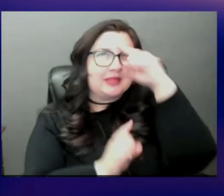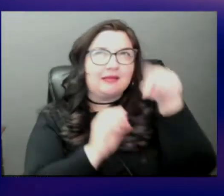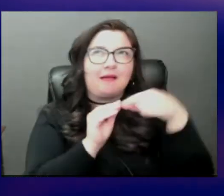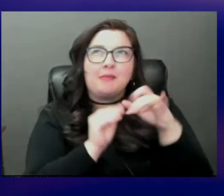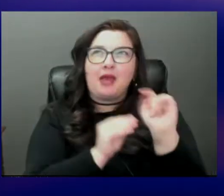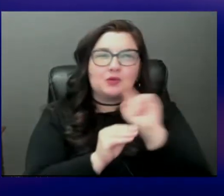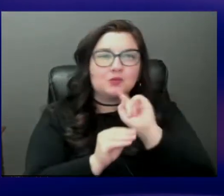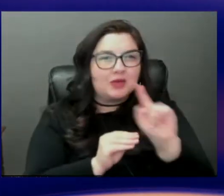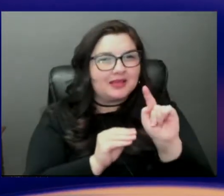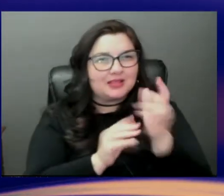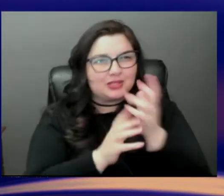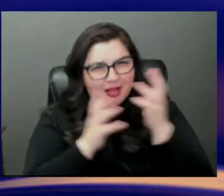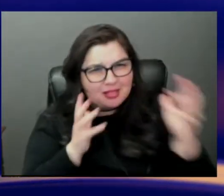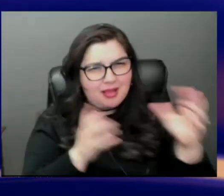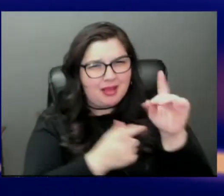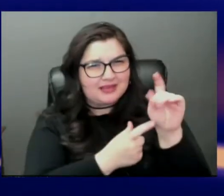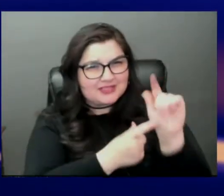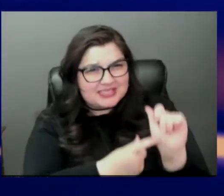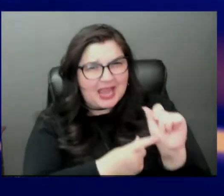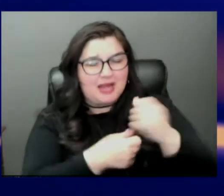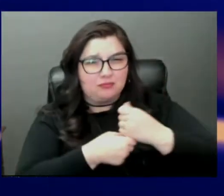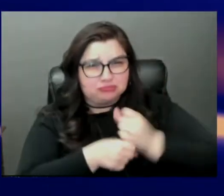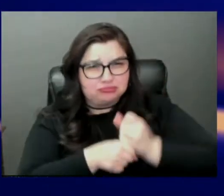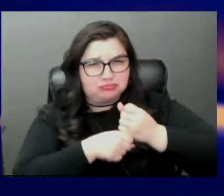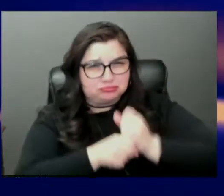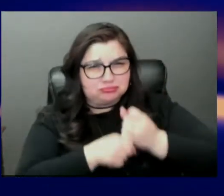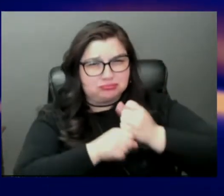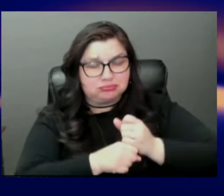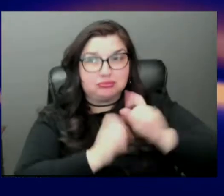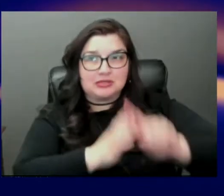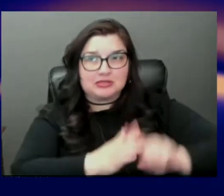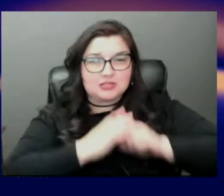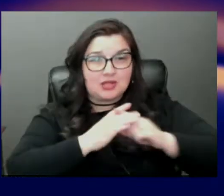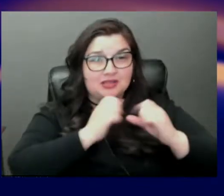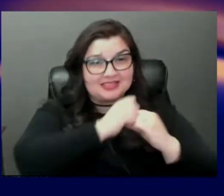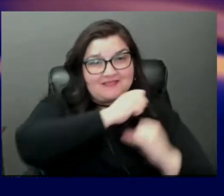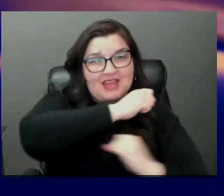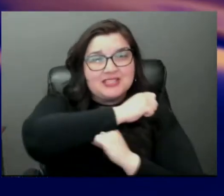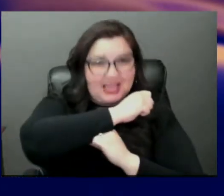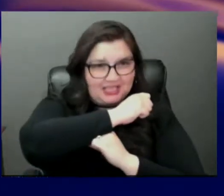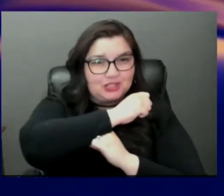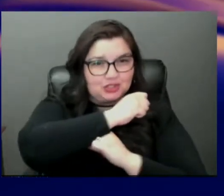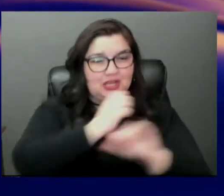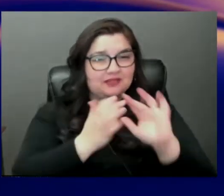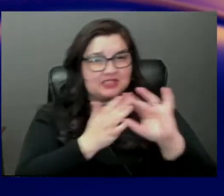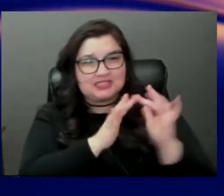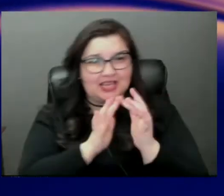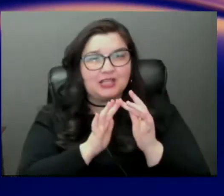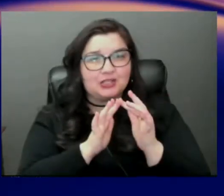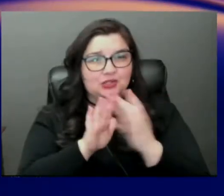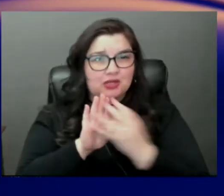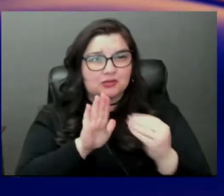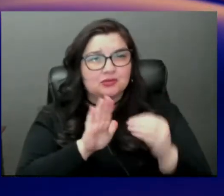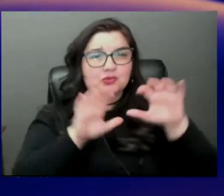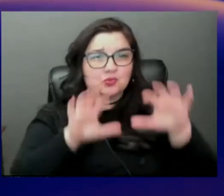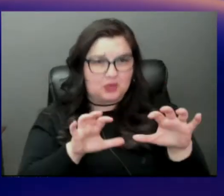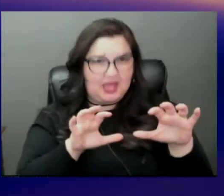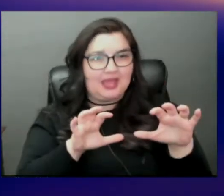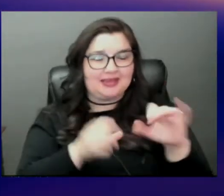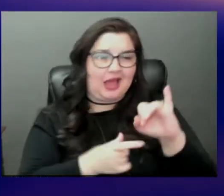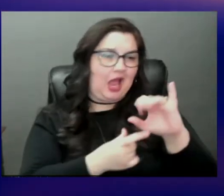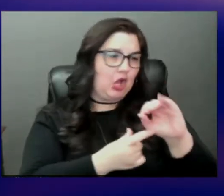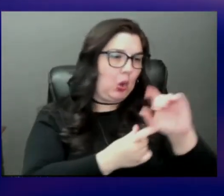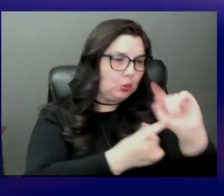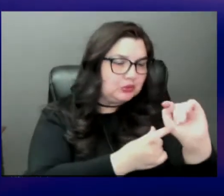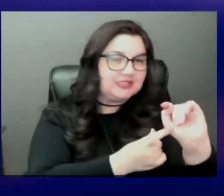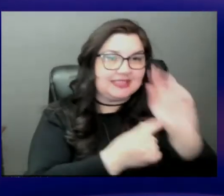data being generated which forms the foundation of a digital twin. So data in terms of IoT data that's being